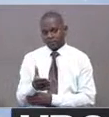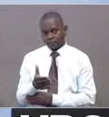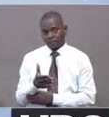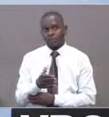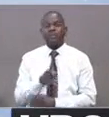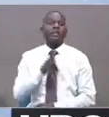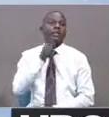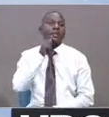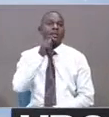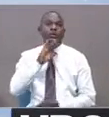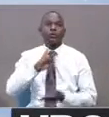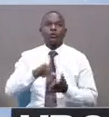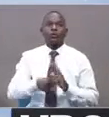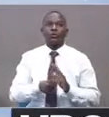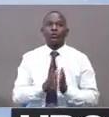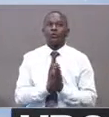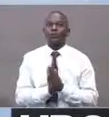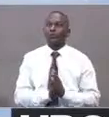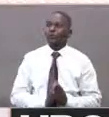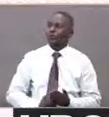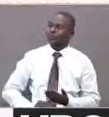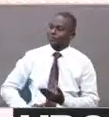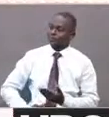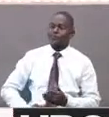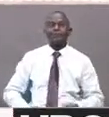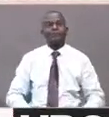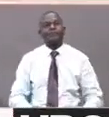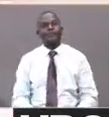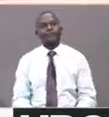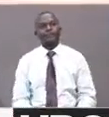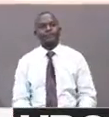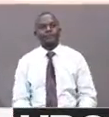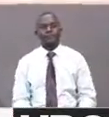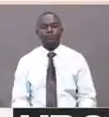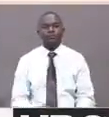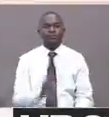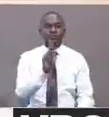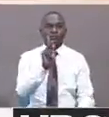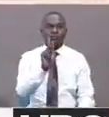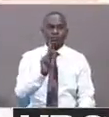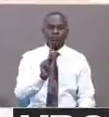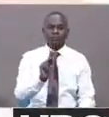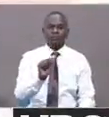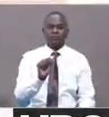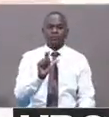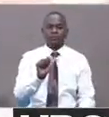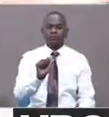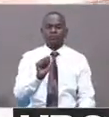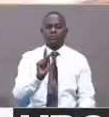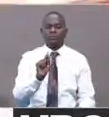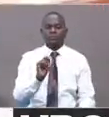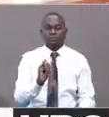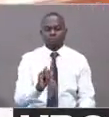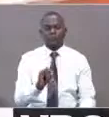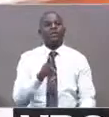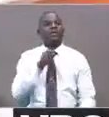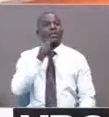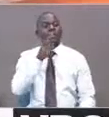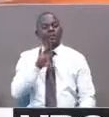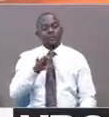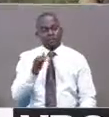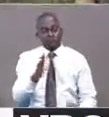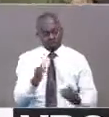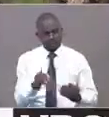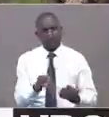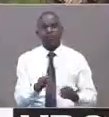for Teso Affairs. Details in this report. Karaki district is among the three districts in Teso sub-region that